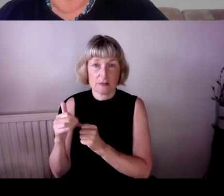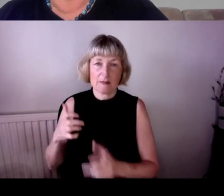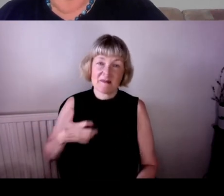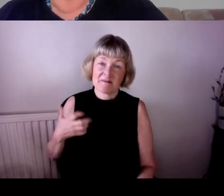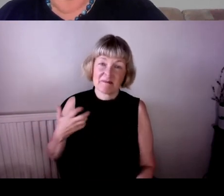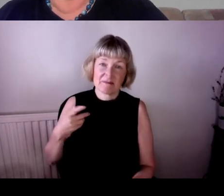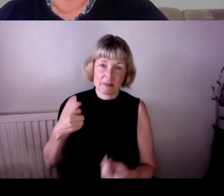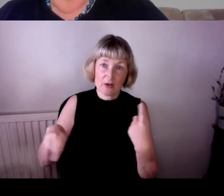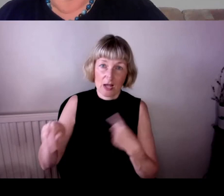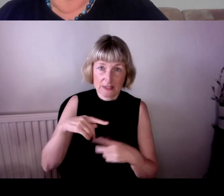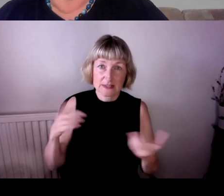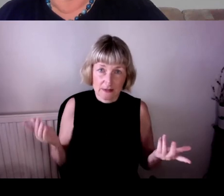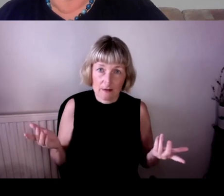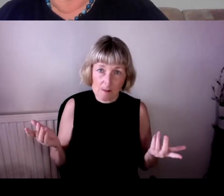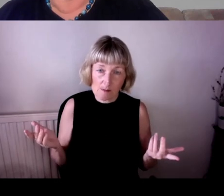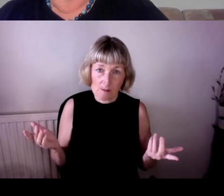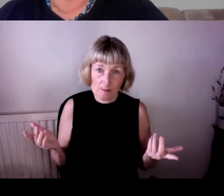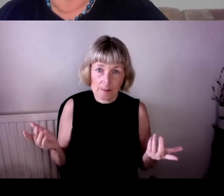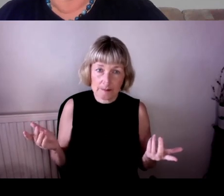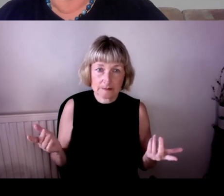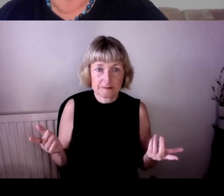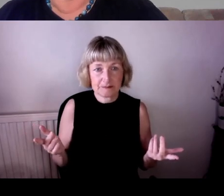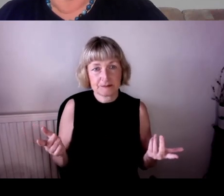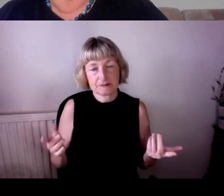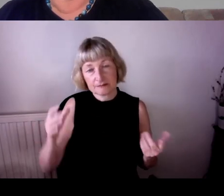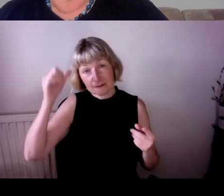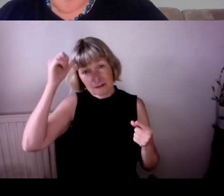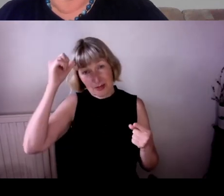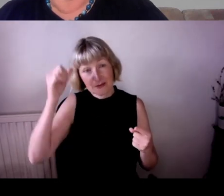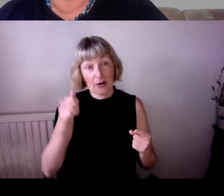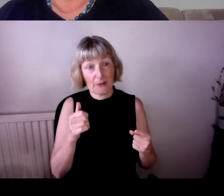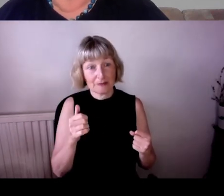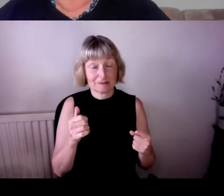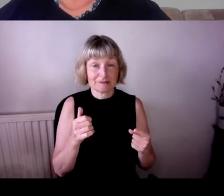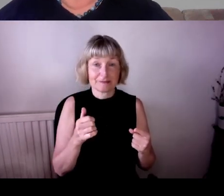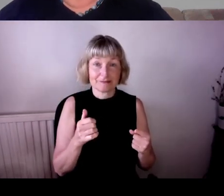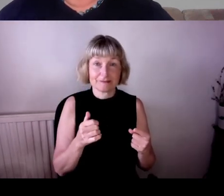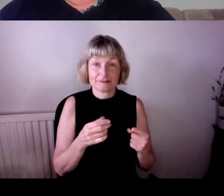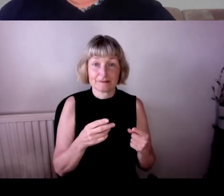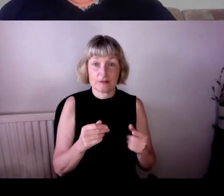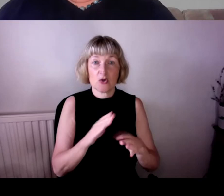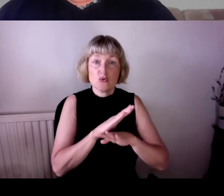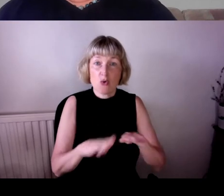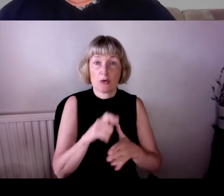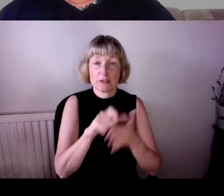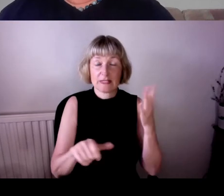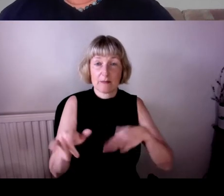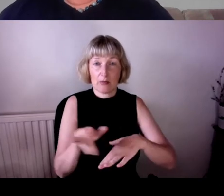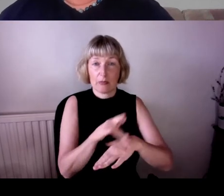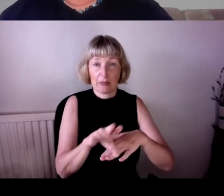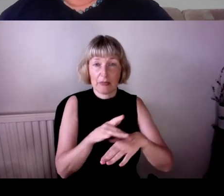know, like Roz was talking about this with audio description in the theatres, non-disabled theatre goers hearing